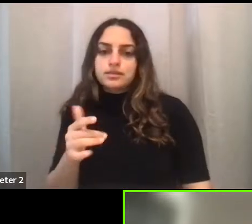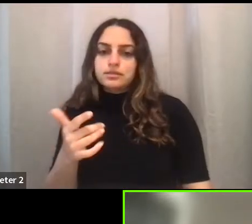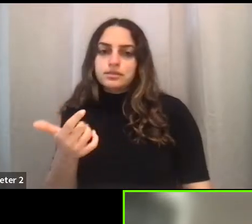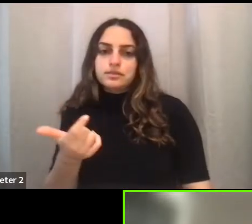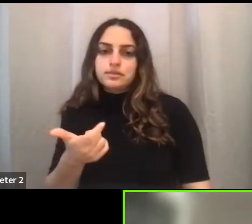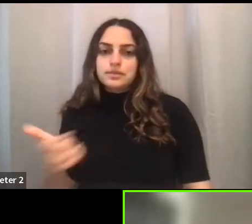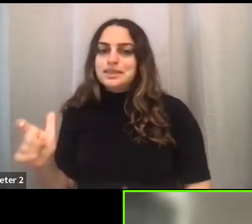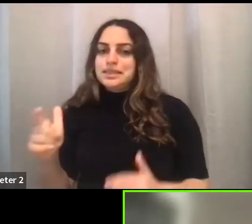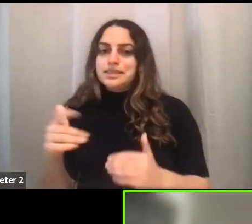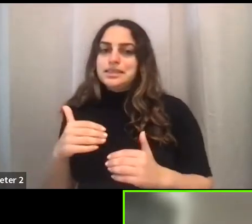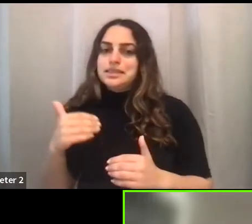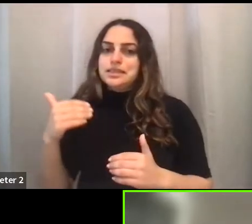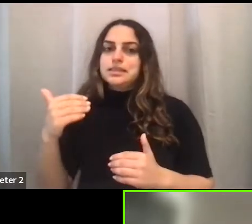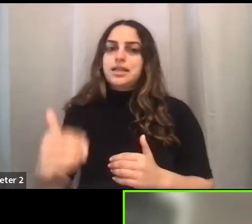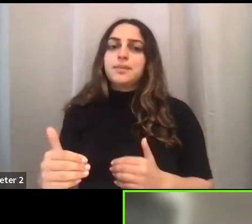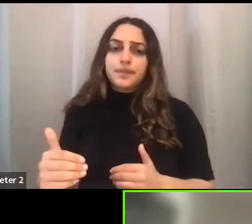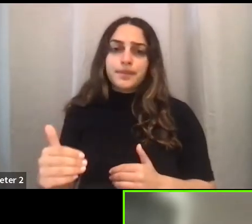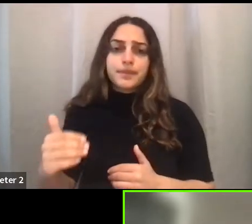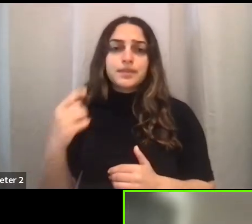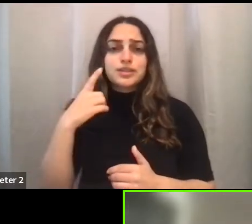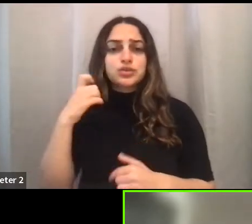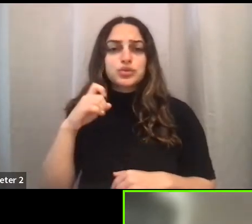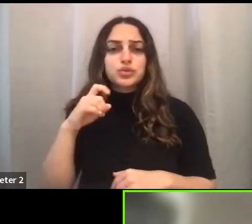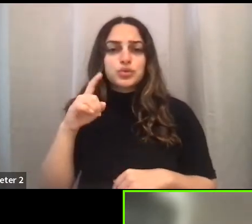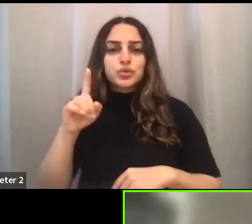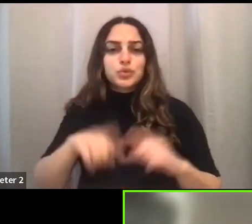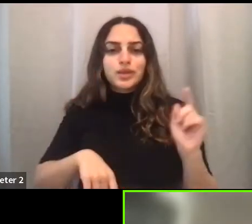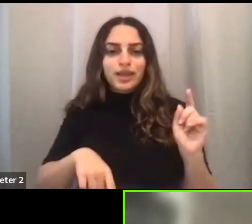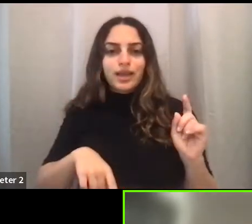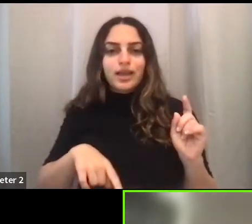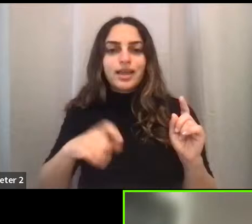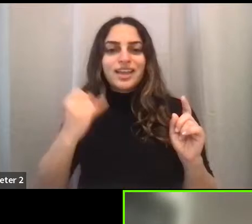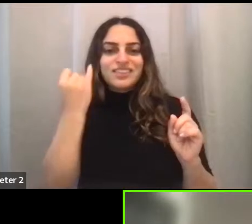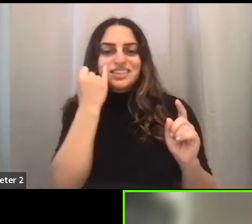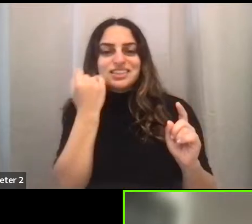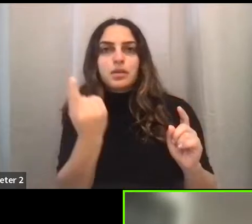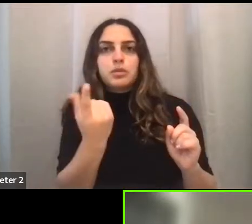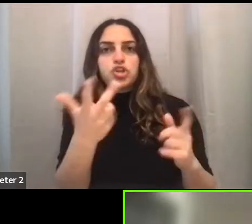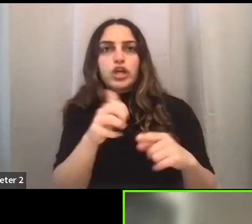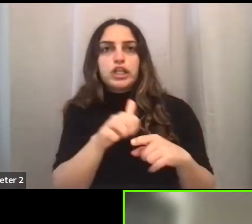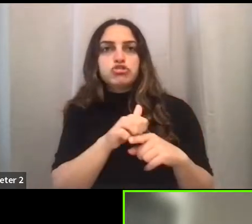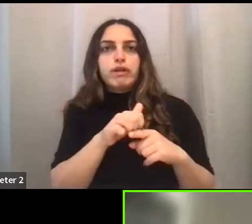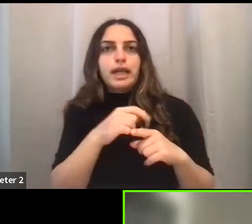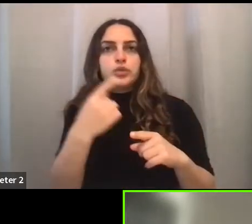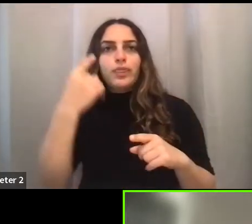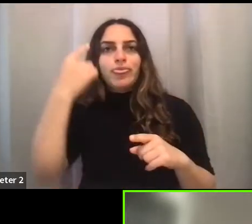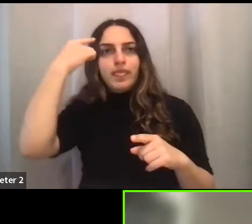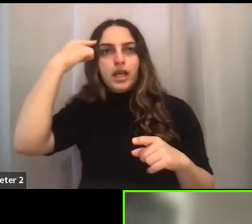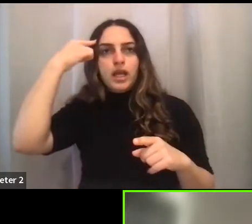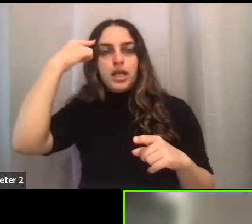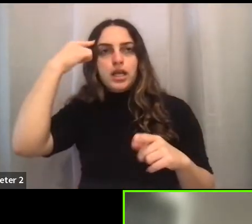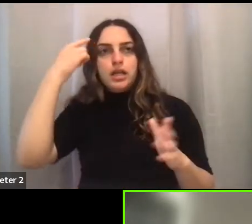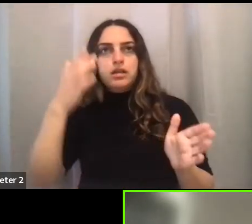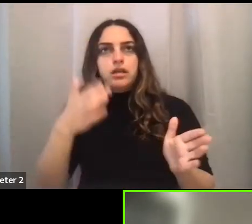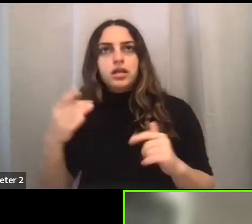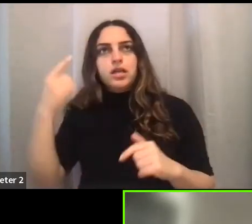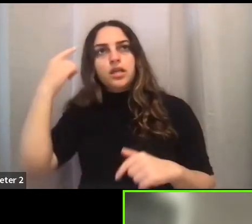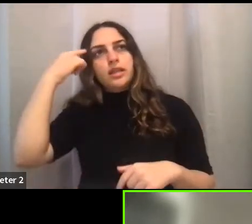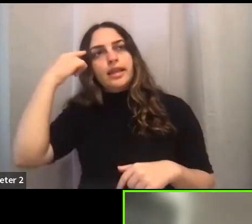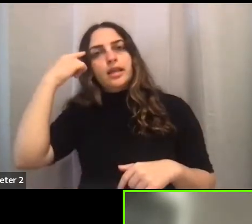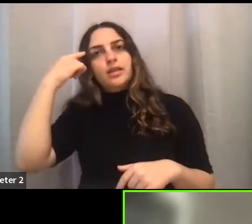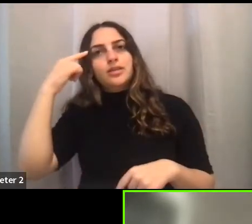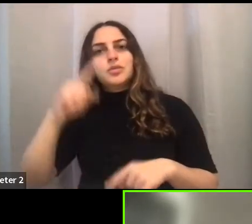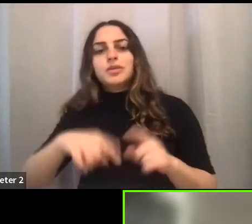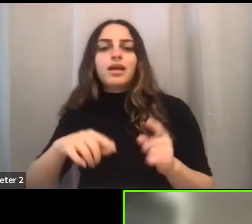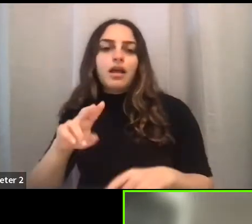because you can't untrain somebody that's already been trained to think a certain way especially at that